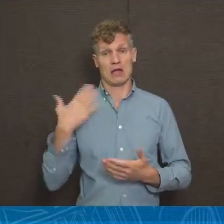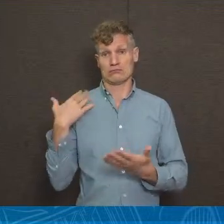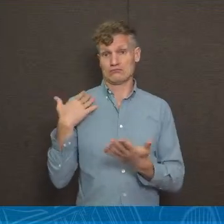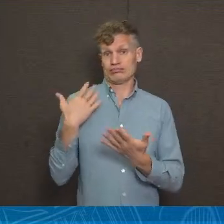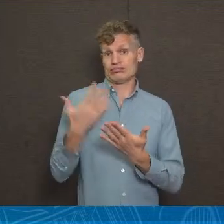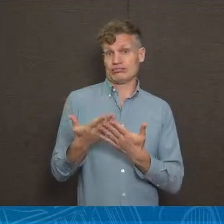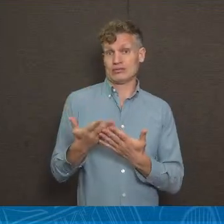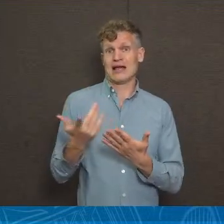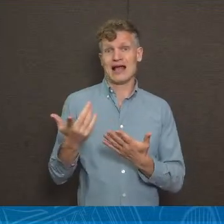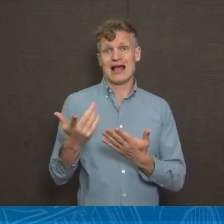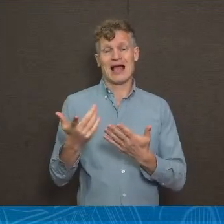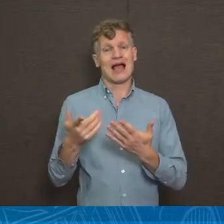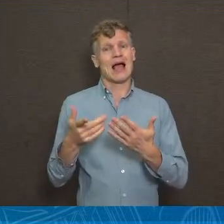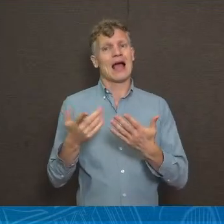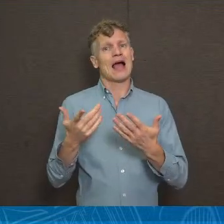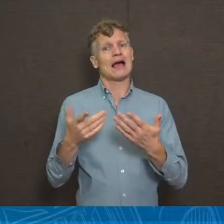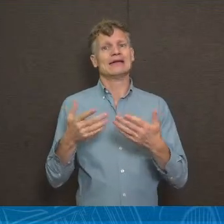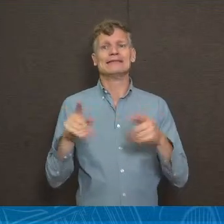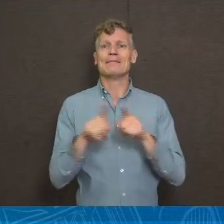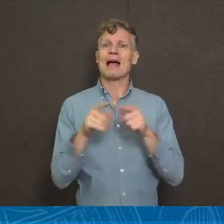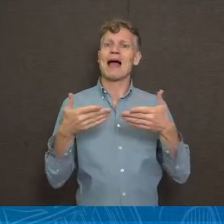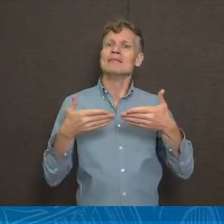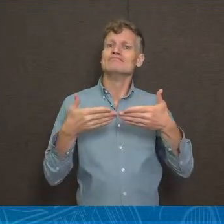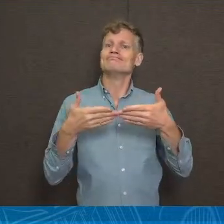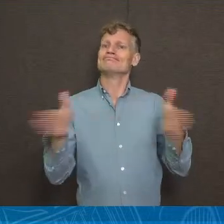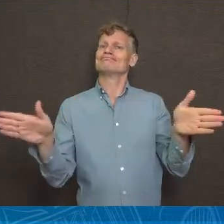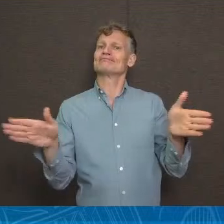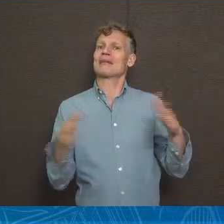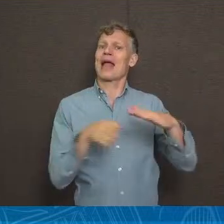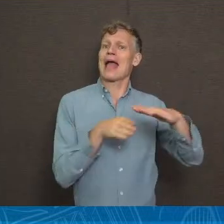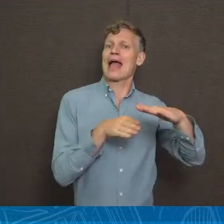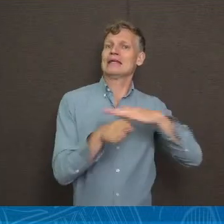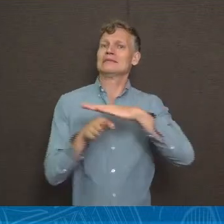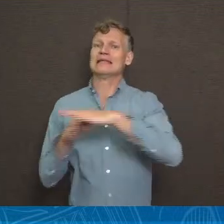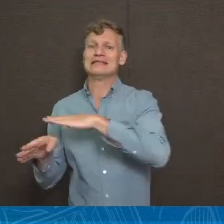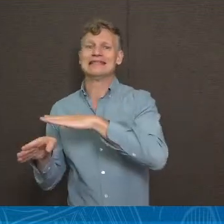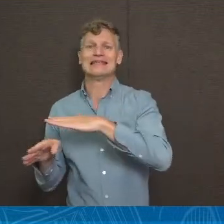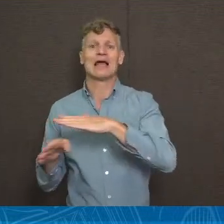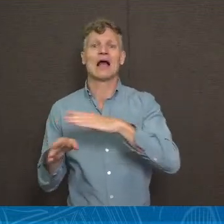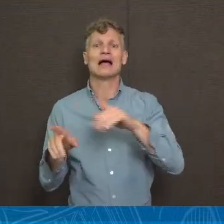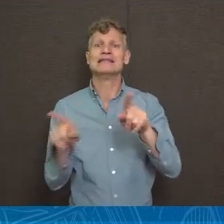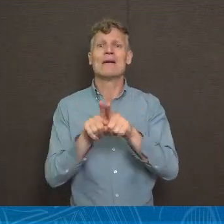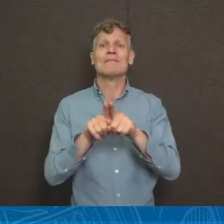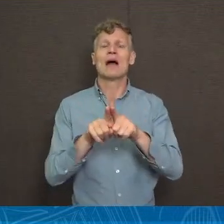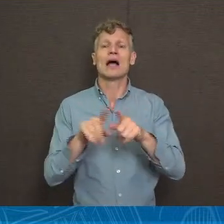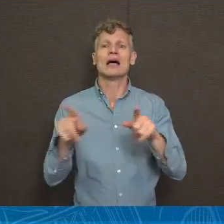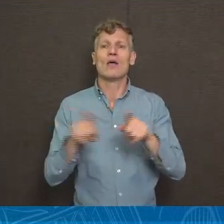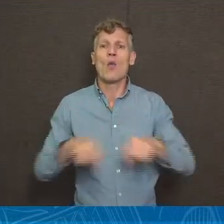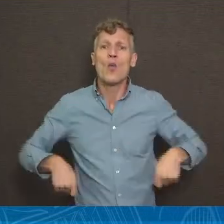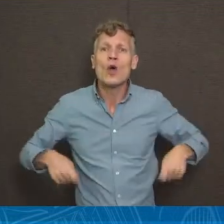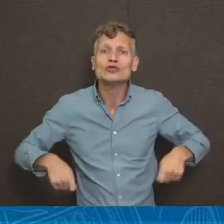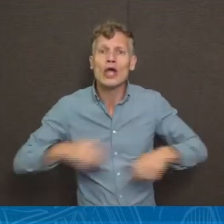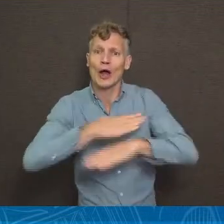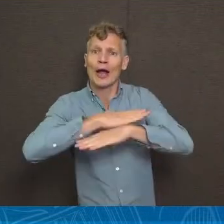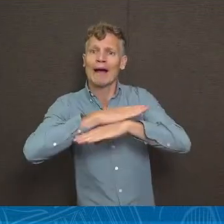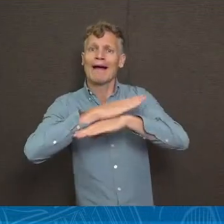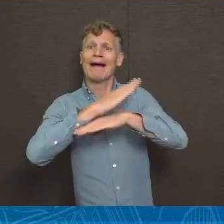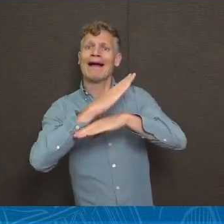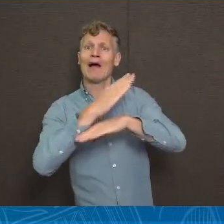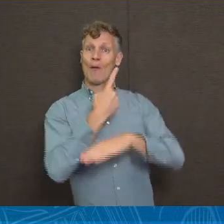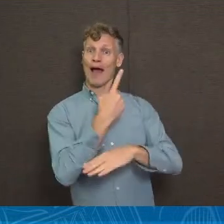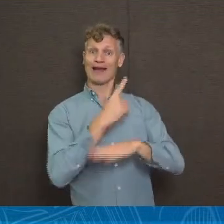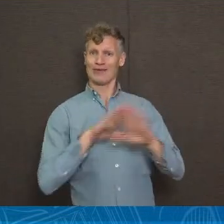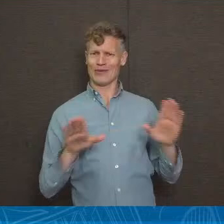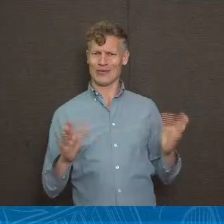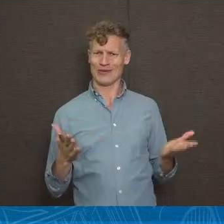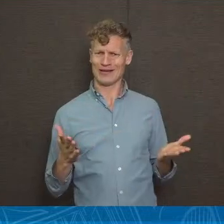not only by structure, accessibility for the communication, accessibility for any the